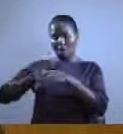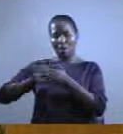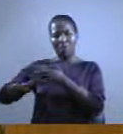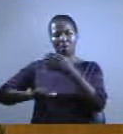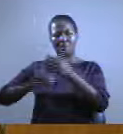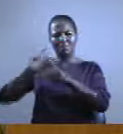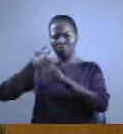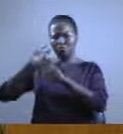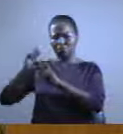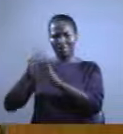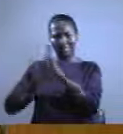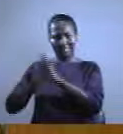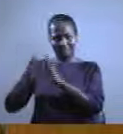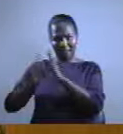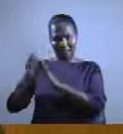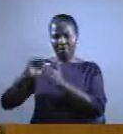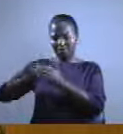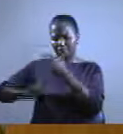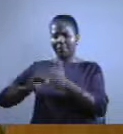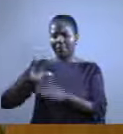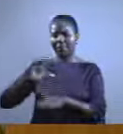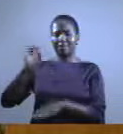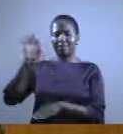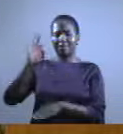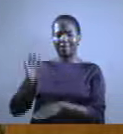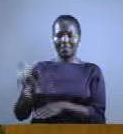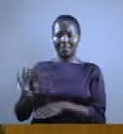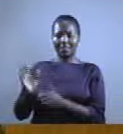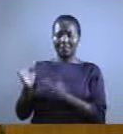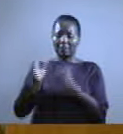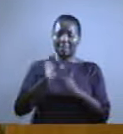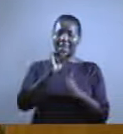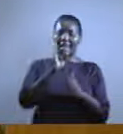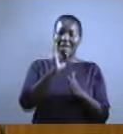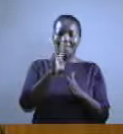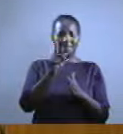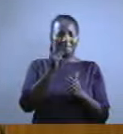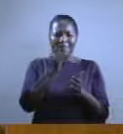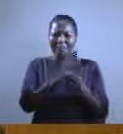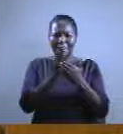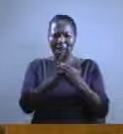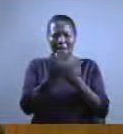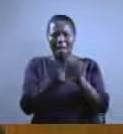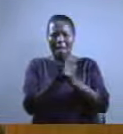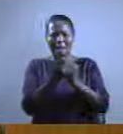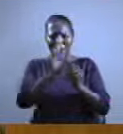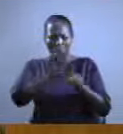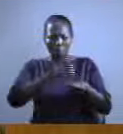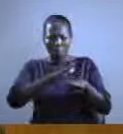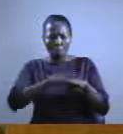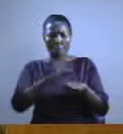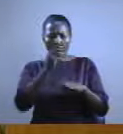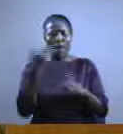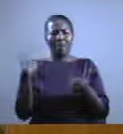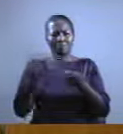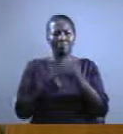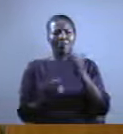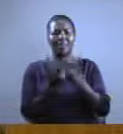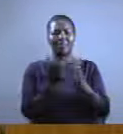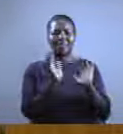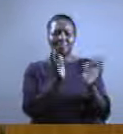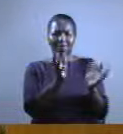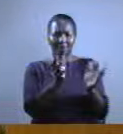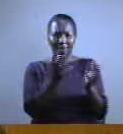R&D related expenditure, some unintended anomalies have become apparent. The language in the current